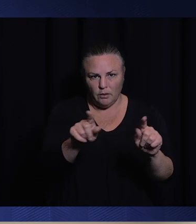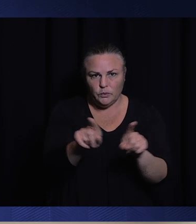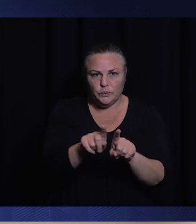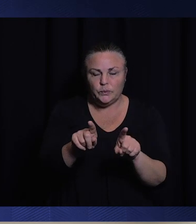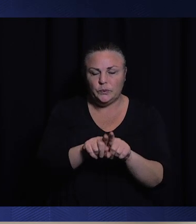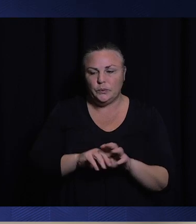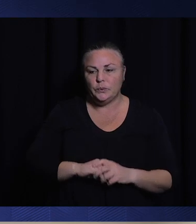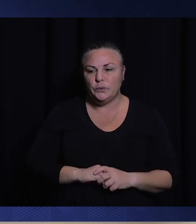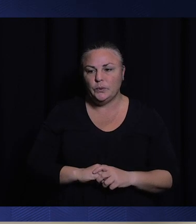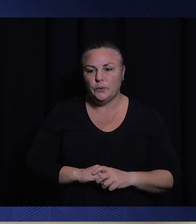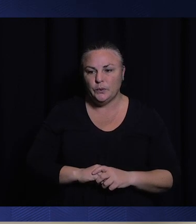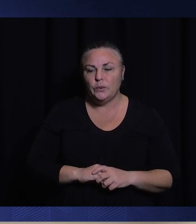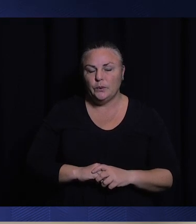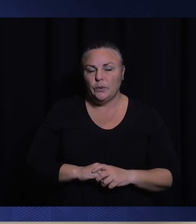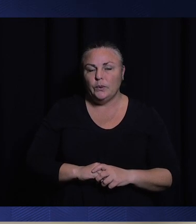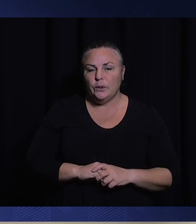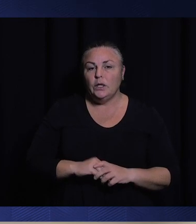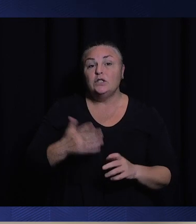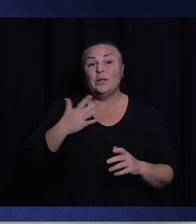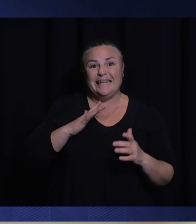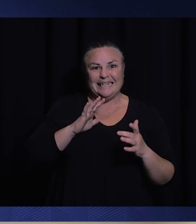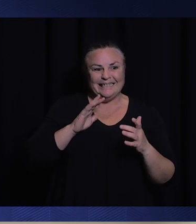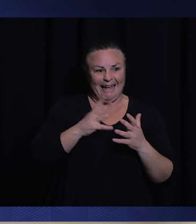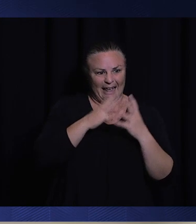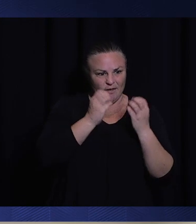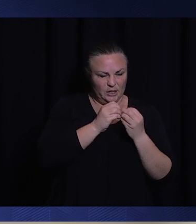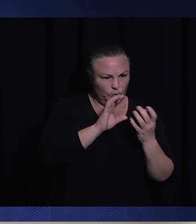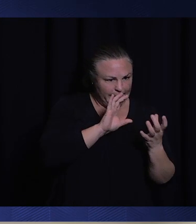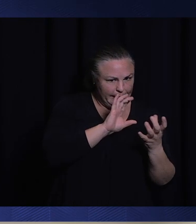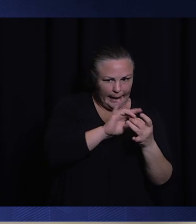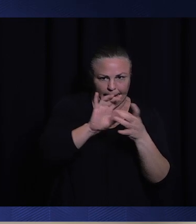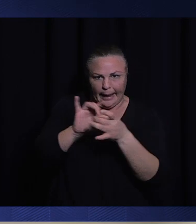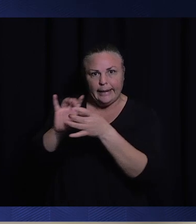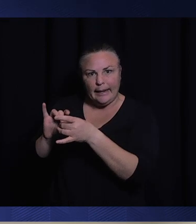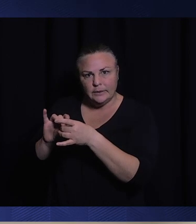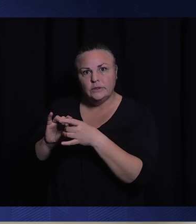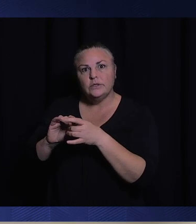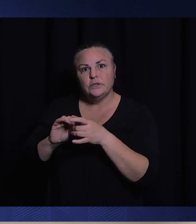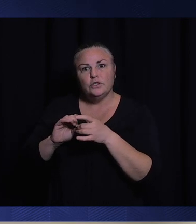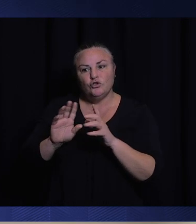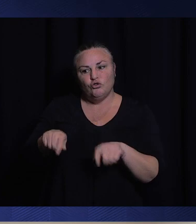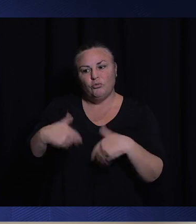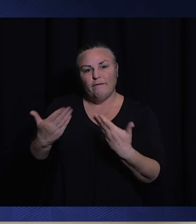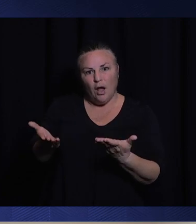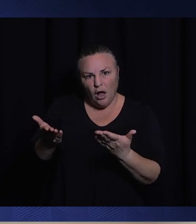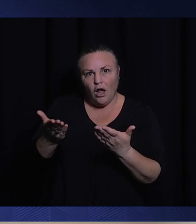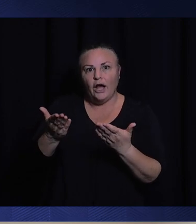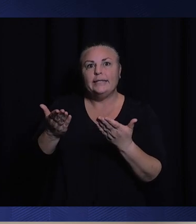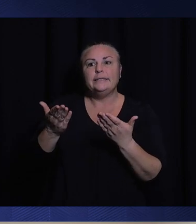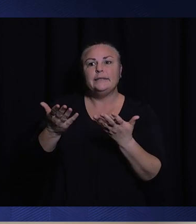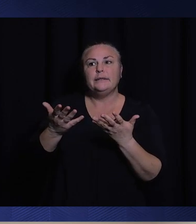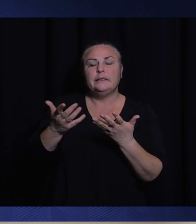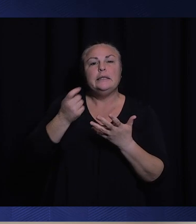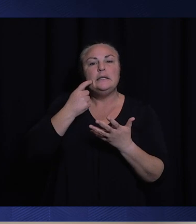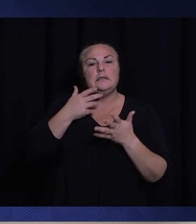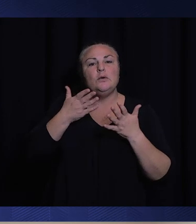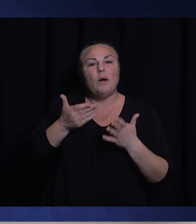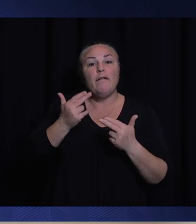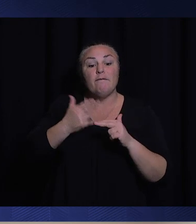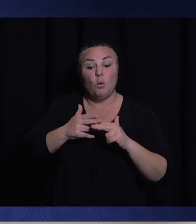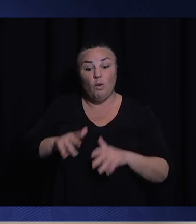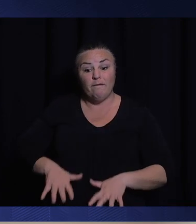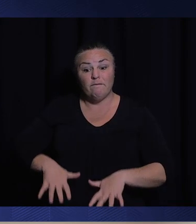far. And you've heard from speakers about large-scale nature-based solutions, and then we've